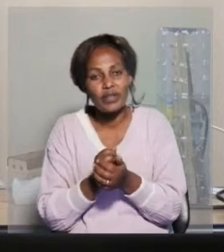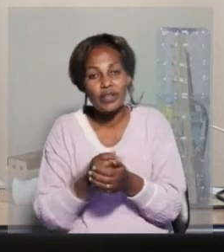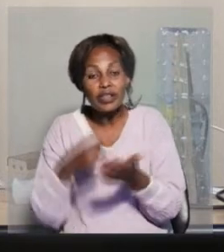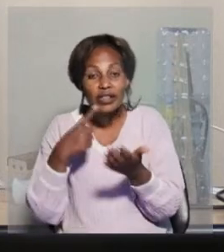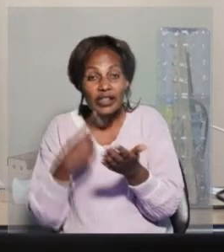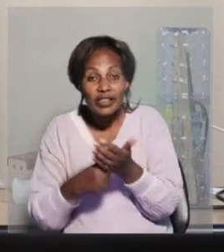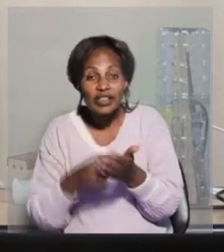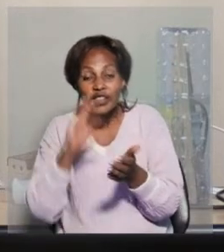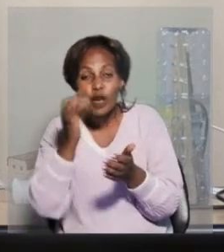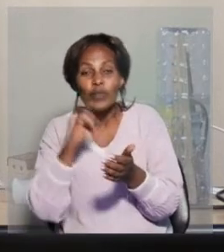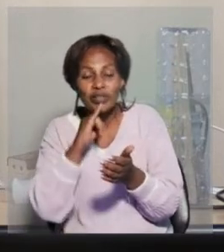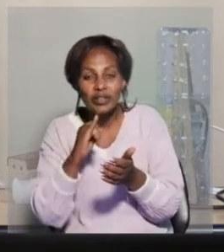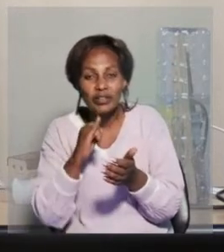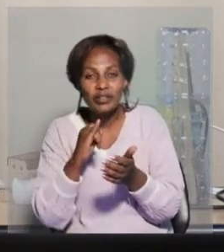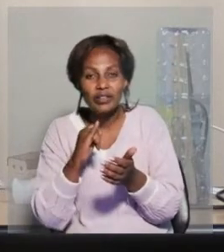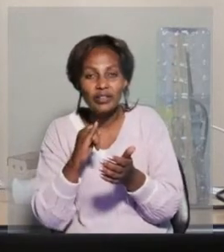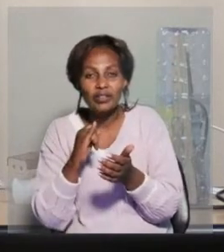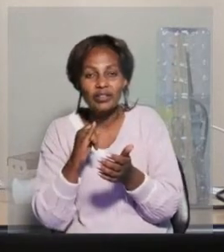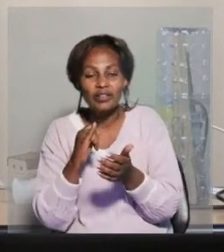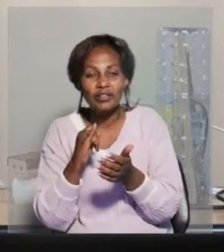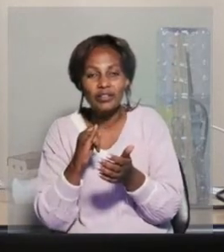This lamp is